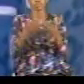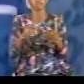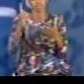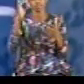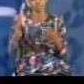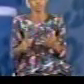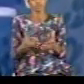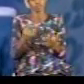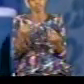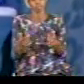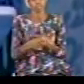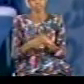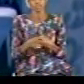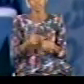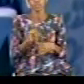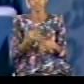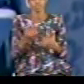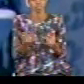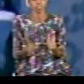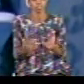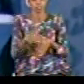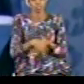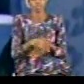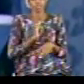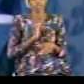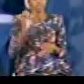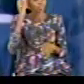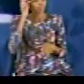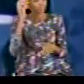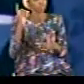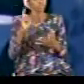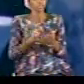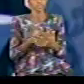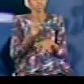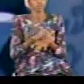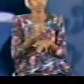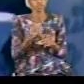backache. But after the complete dominion prayer